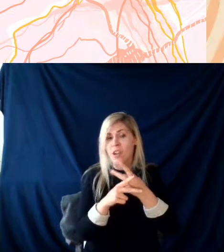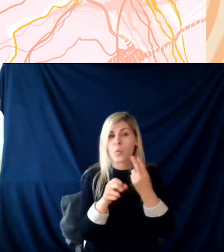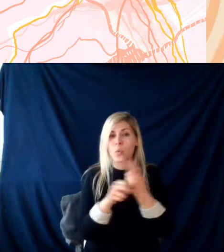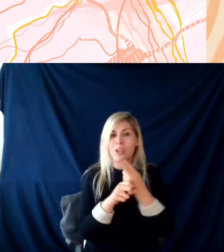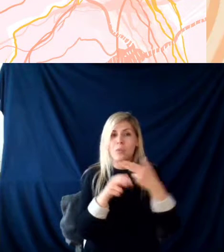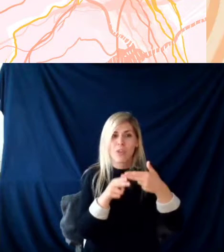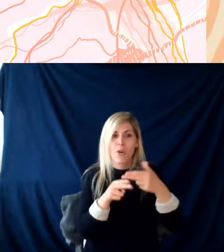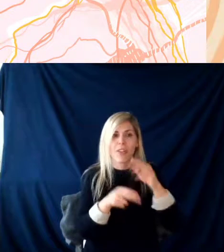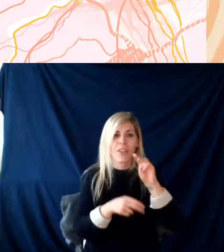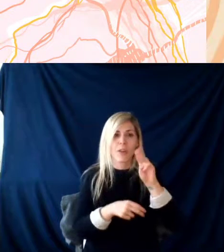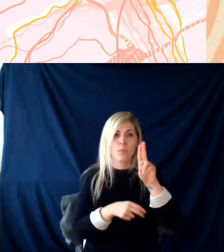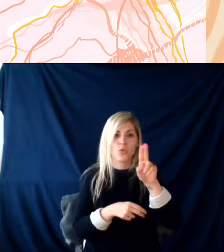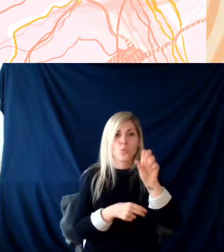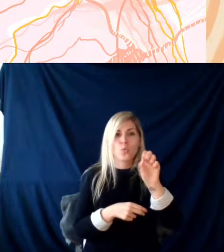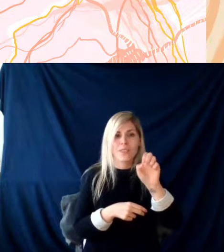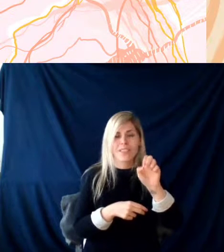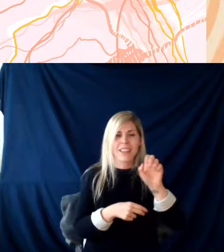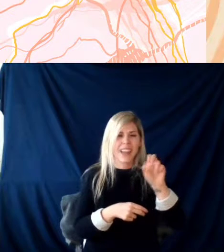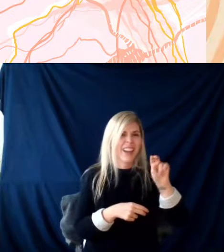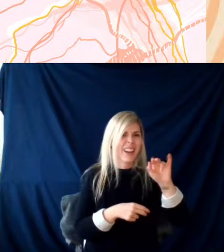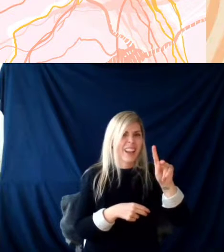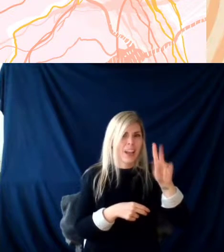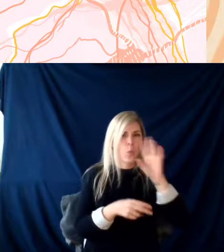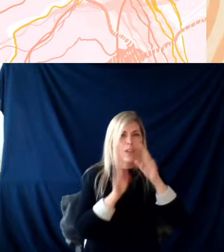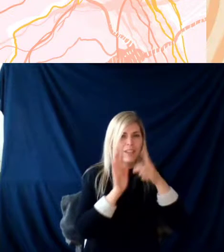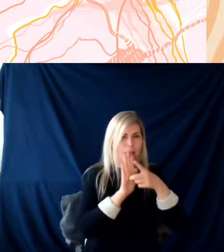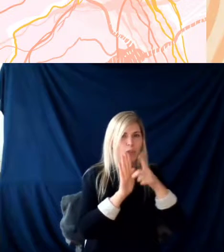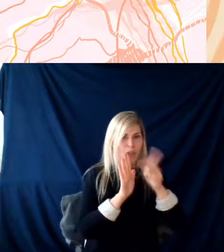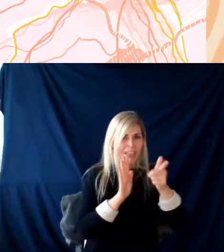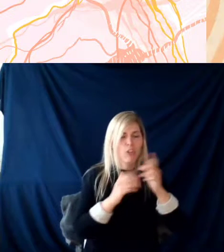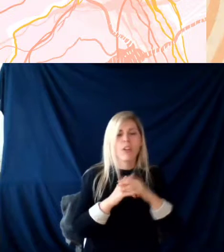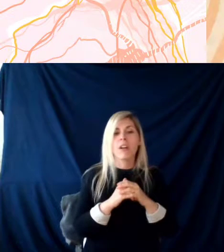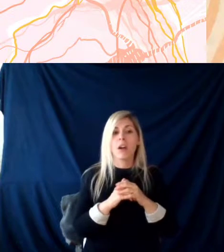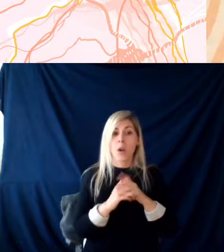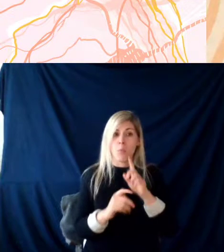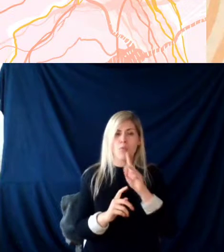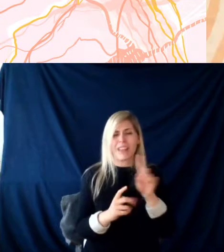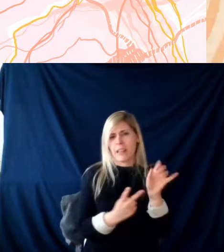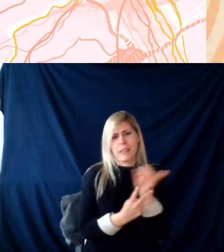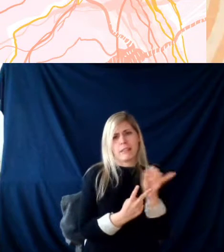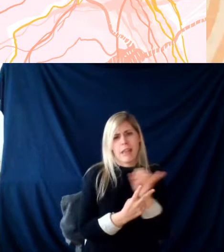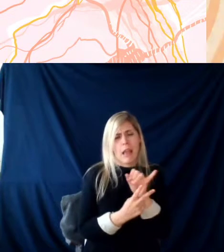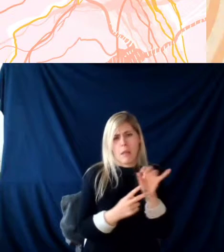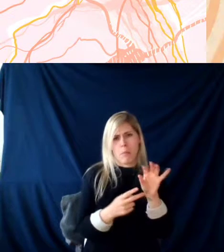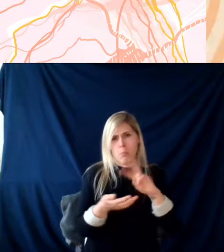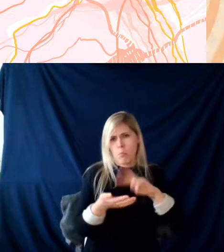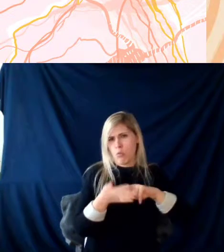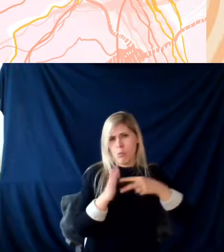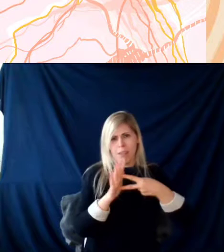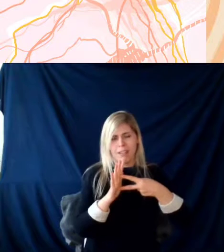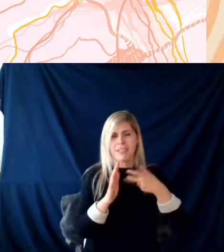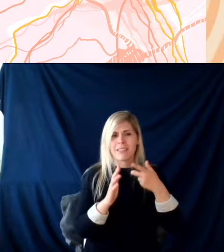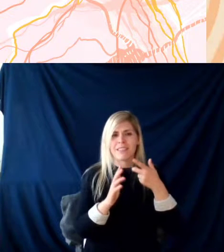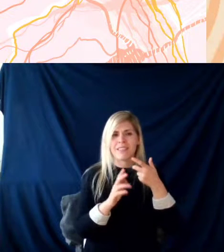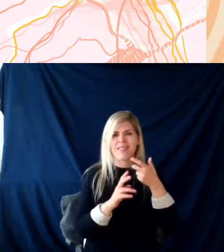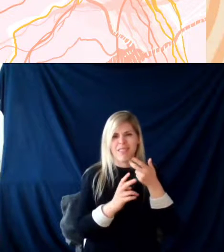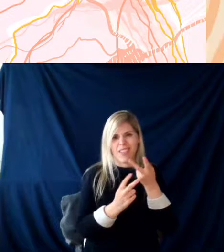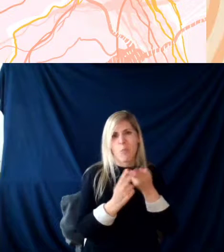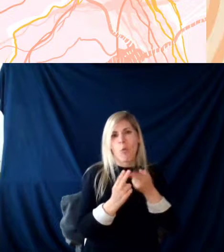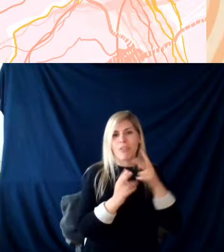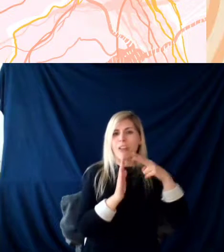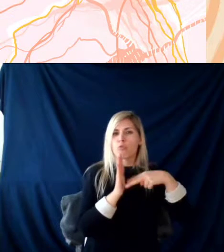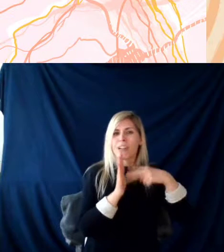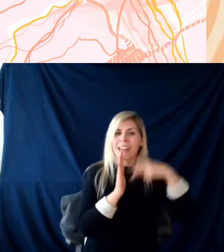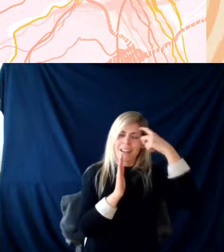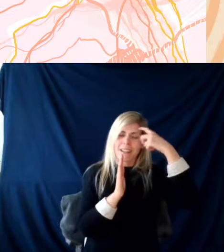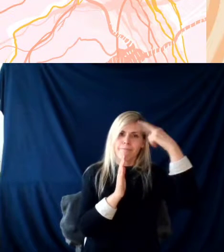called the Muse, which Nicholas will demonstrate to you later. But essentially, they serve the same purpose, which is, they read data from your